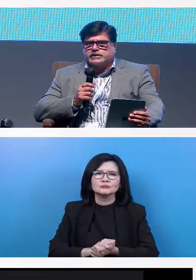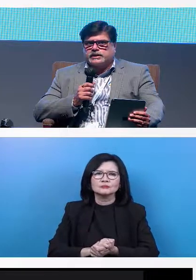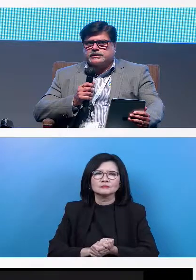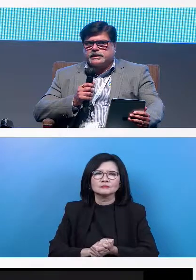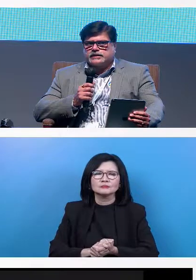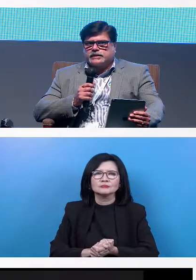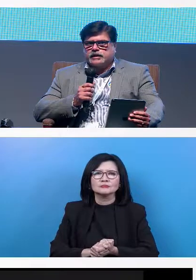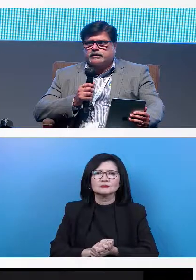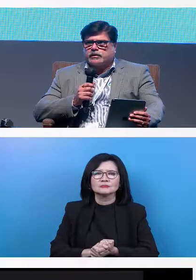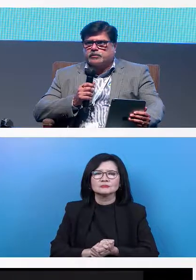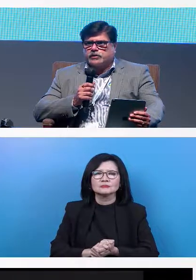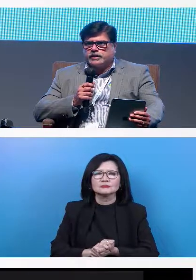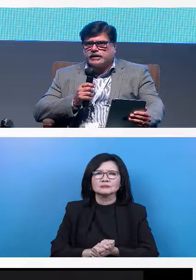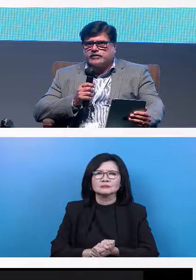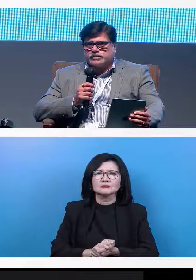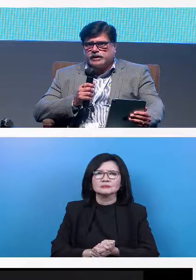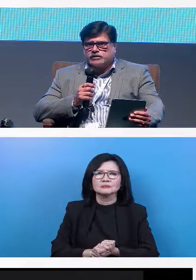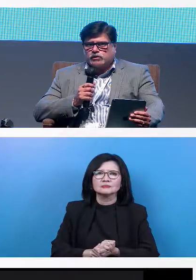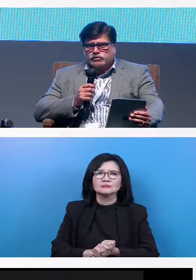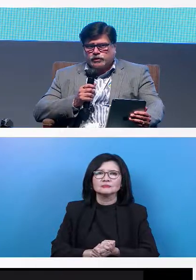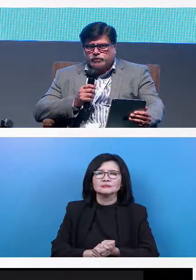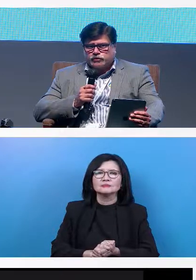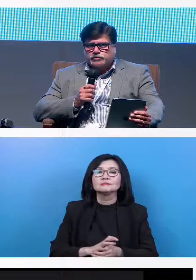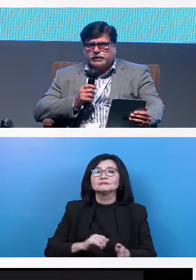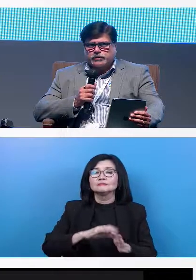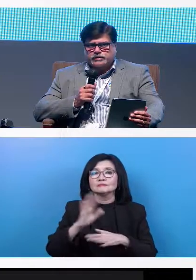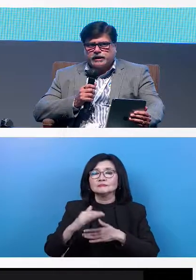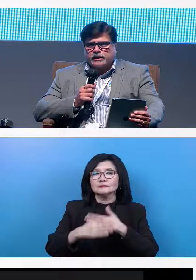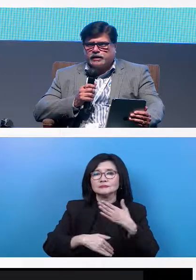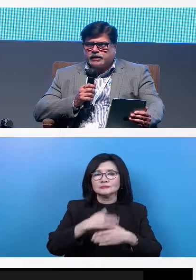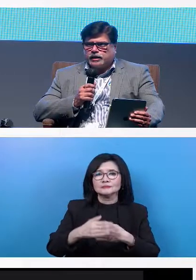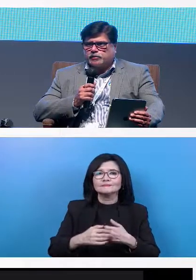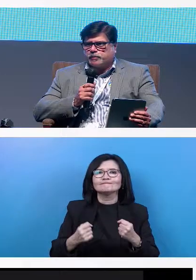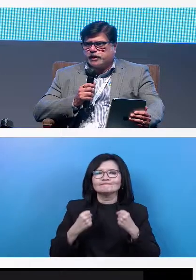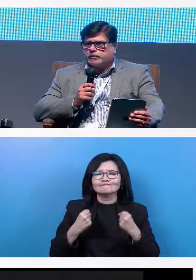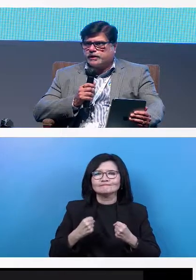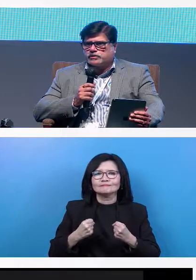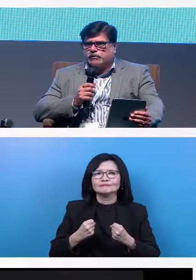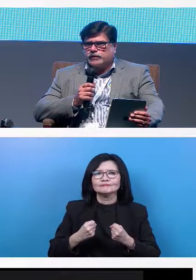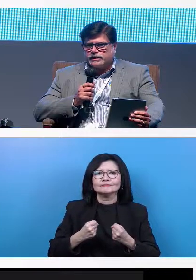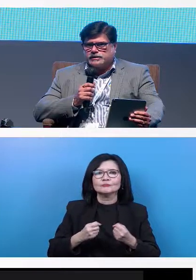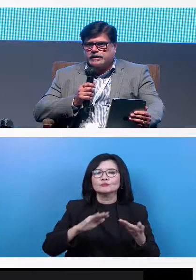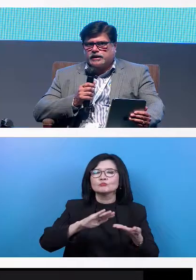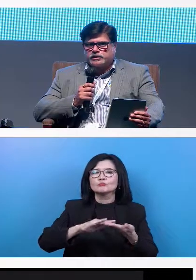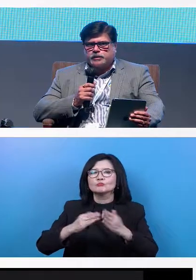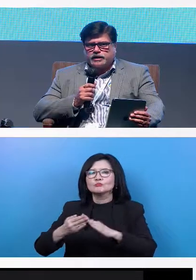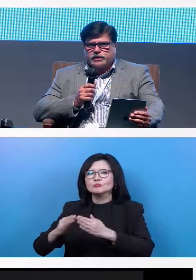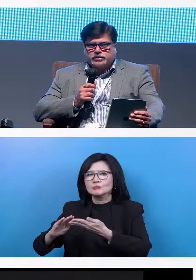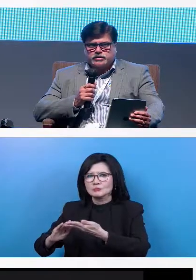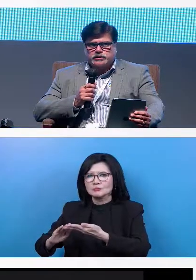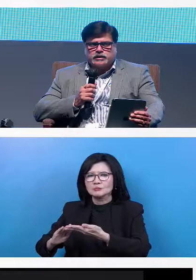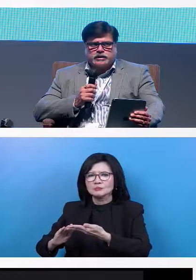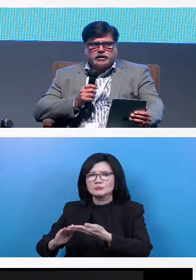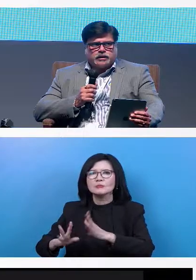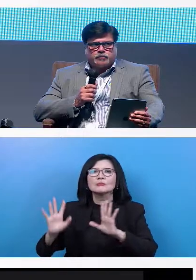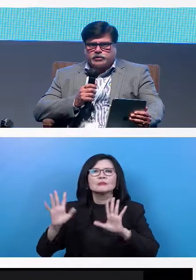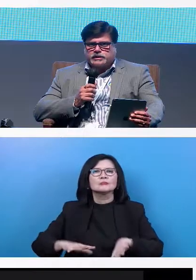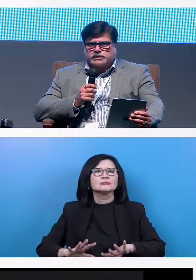of process is that community resilience also improves because they can prepare based on realistic